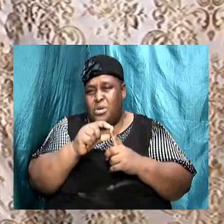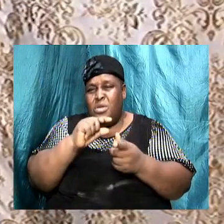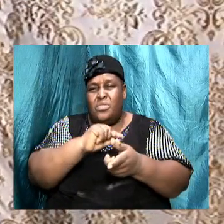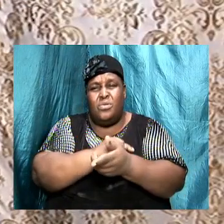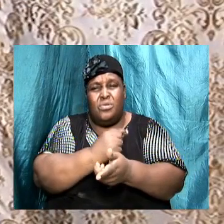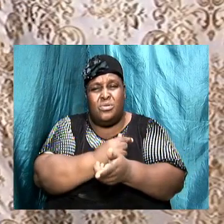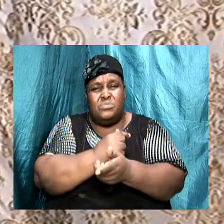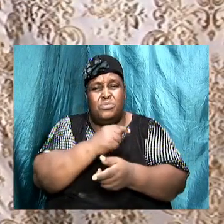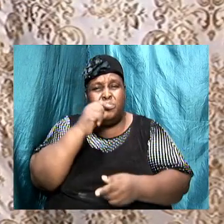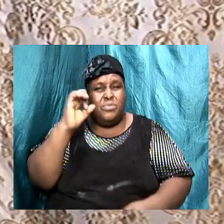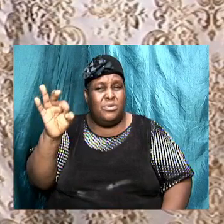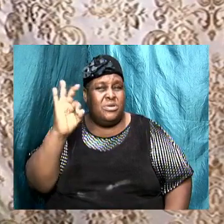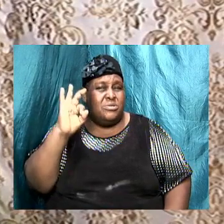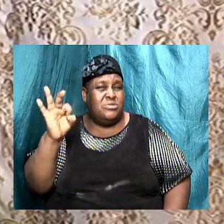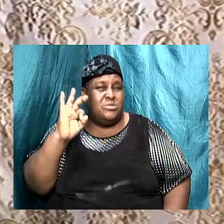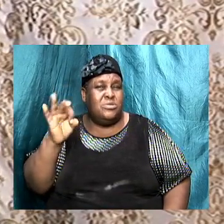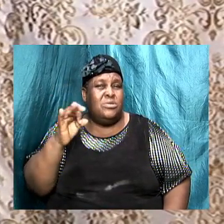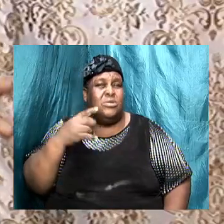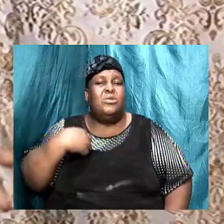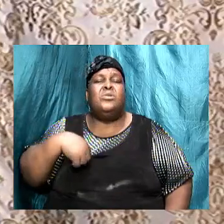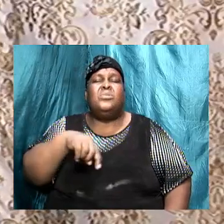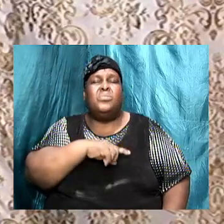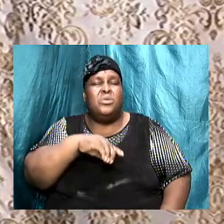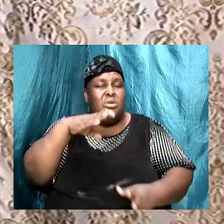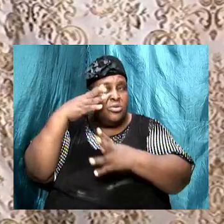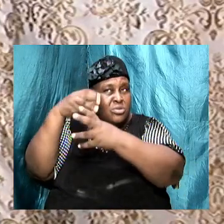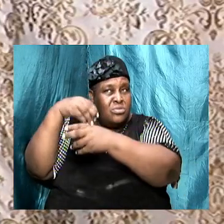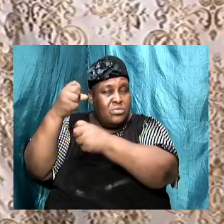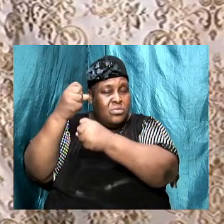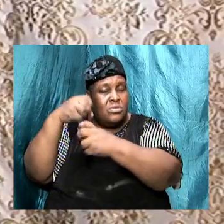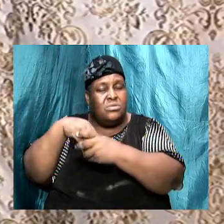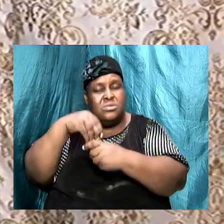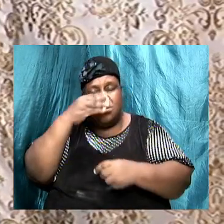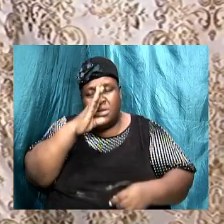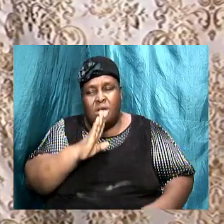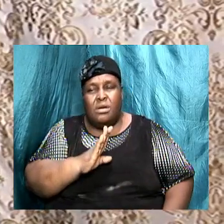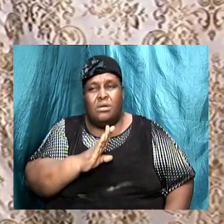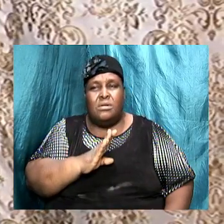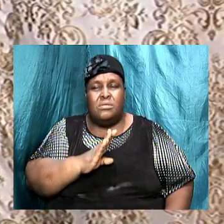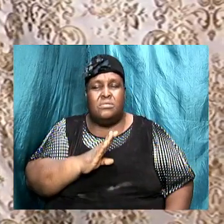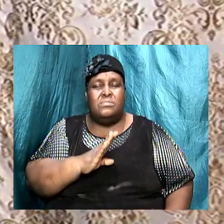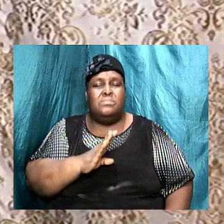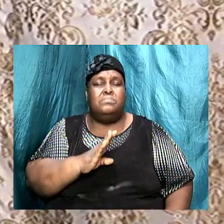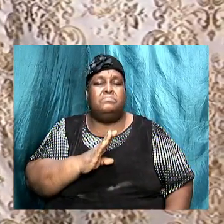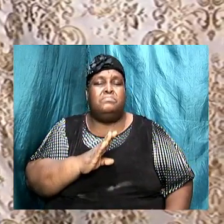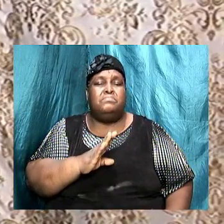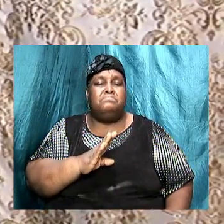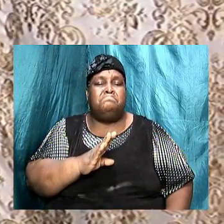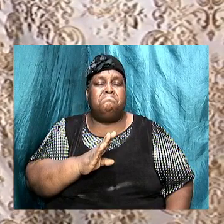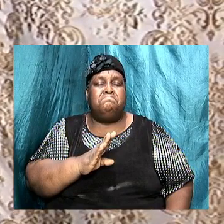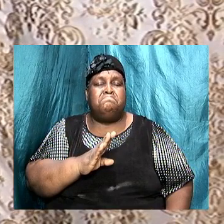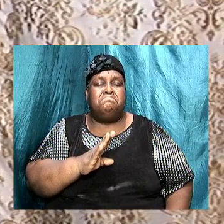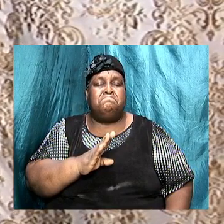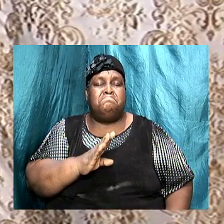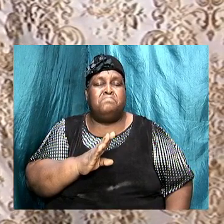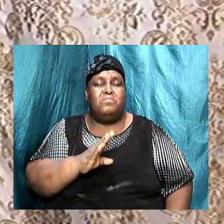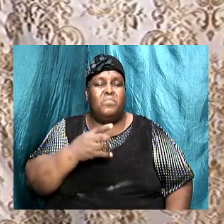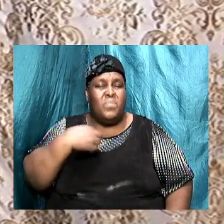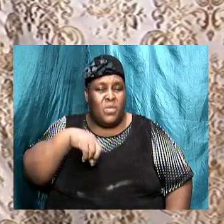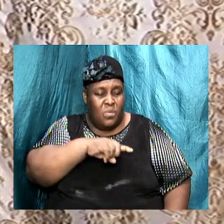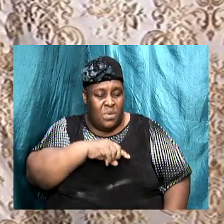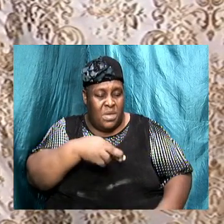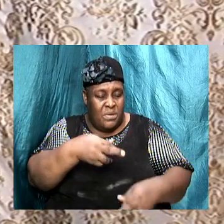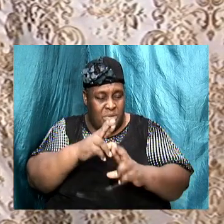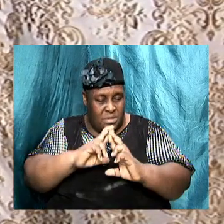gospel preached, right, we trusted in God. and we